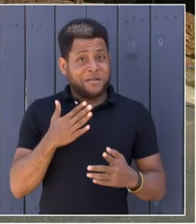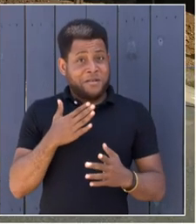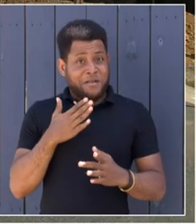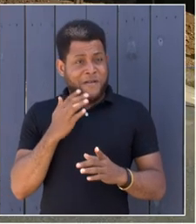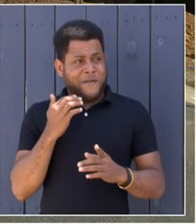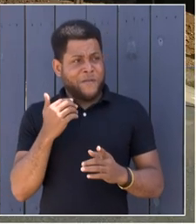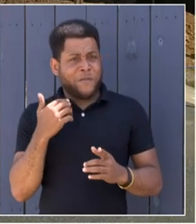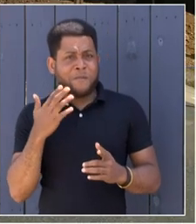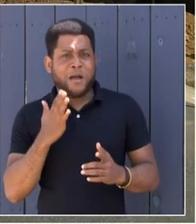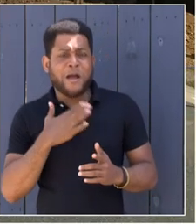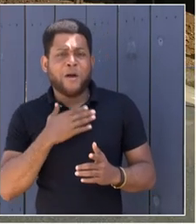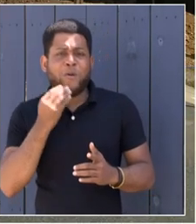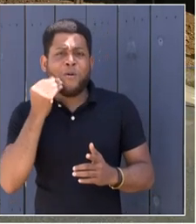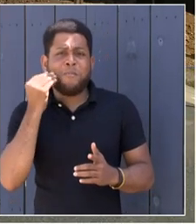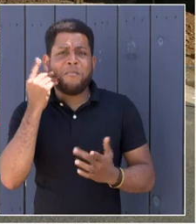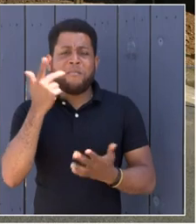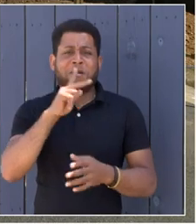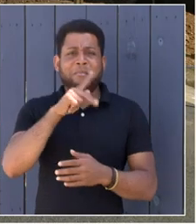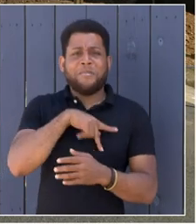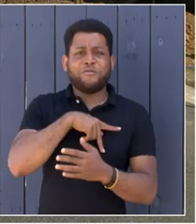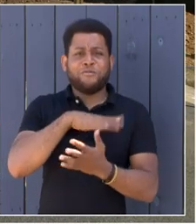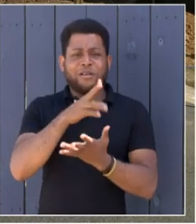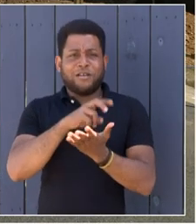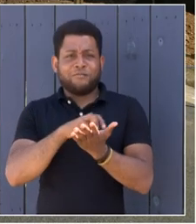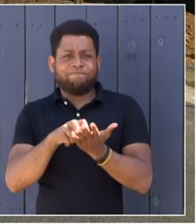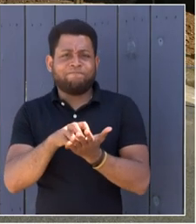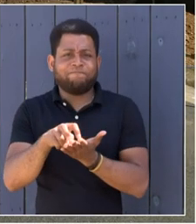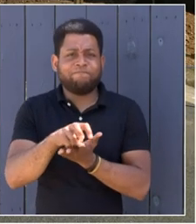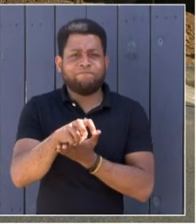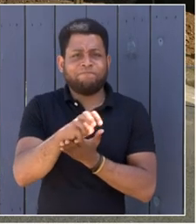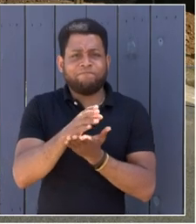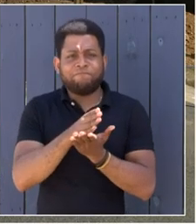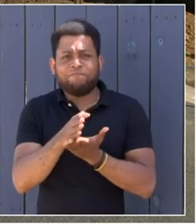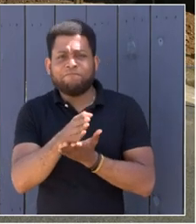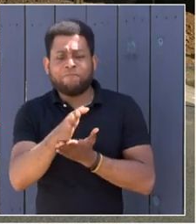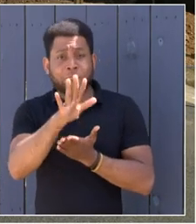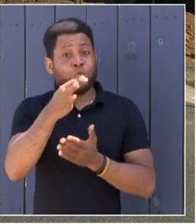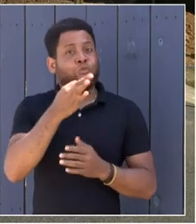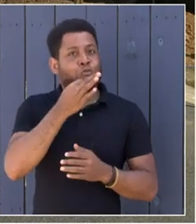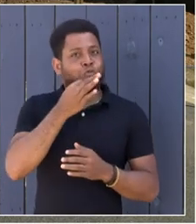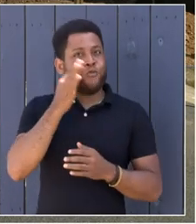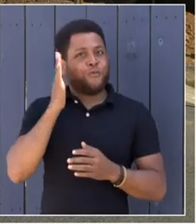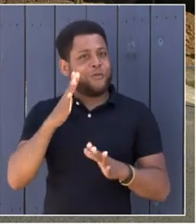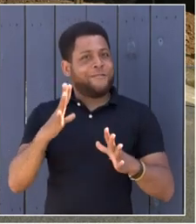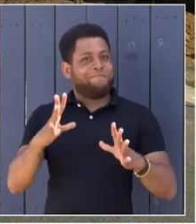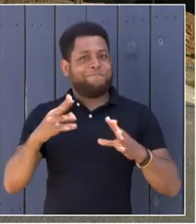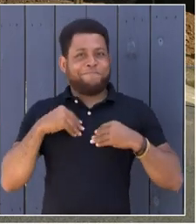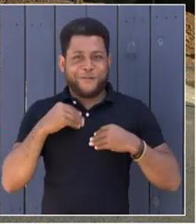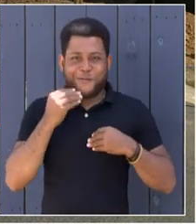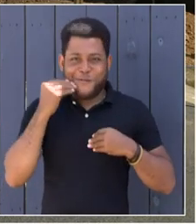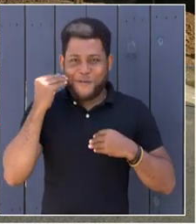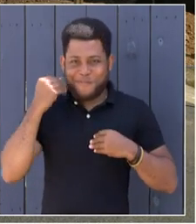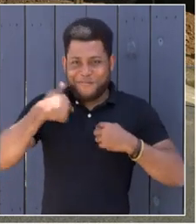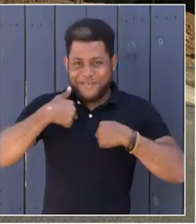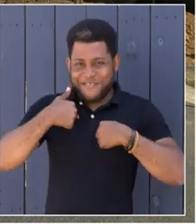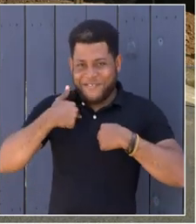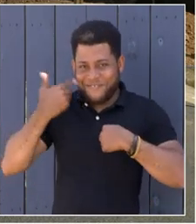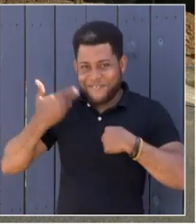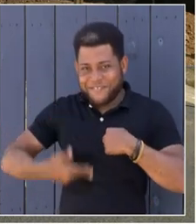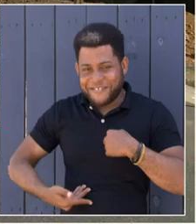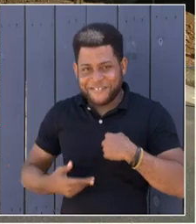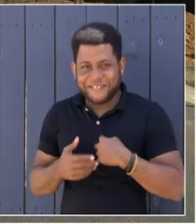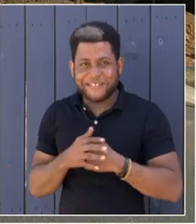Skyland. But as I realize that it is the collective community vision that makes the dreams of individuals like mine